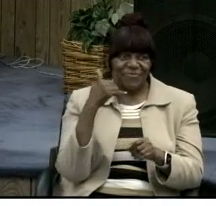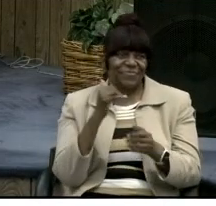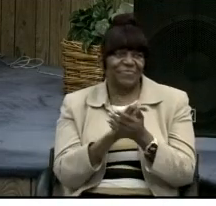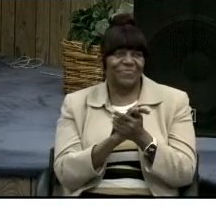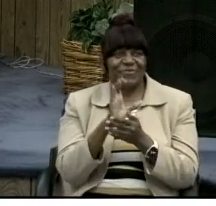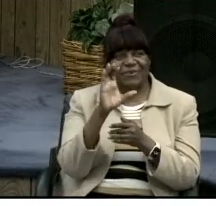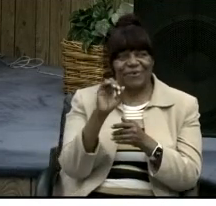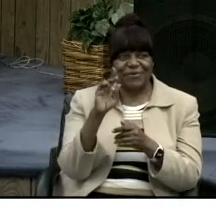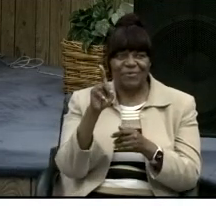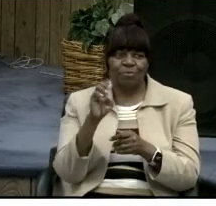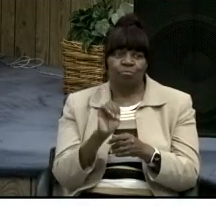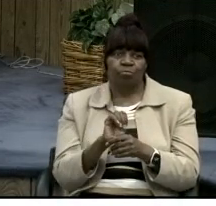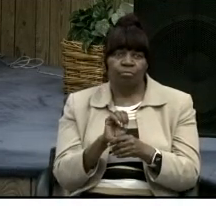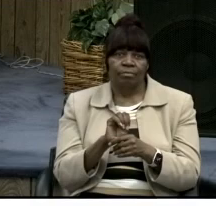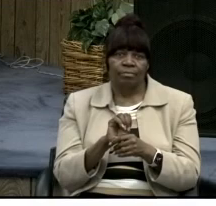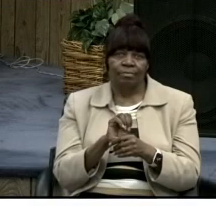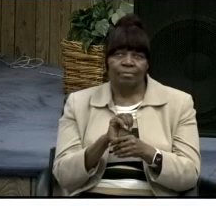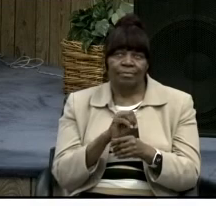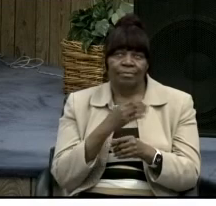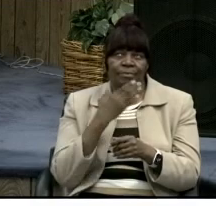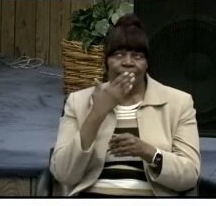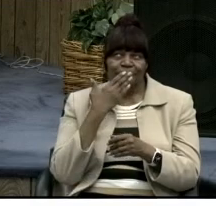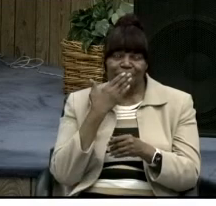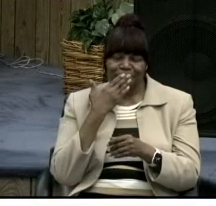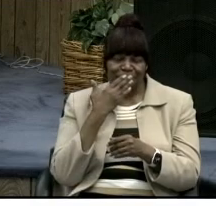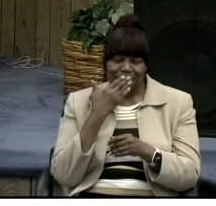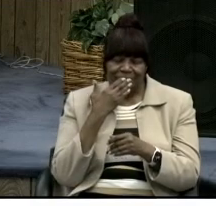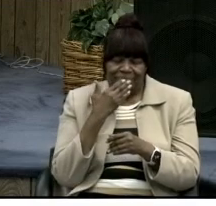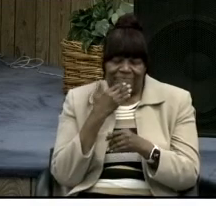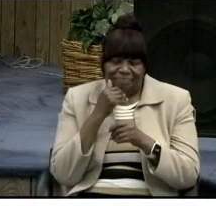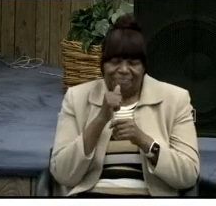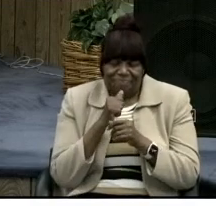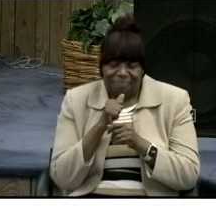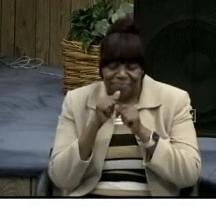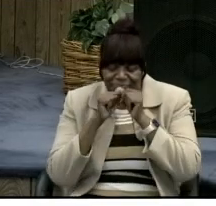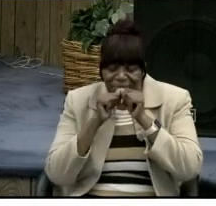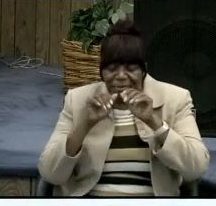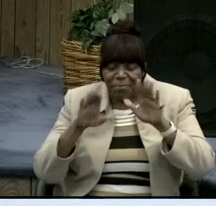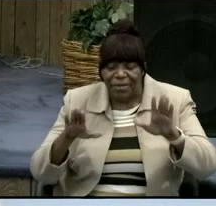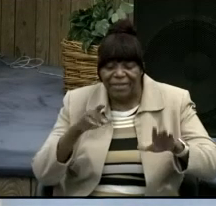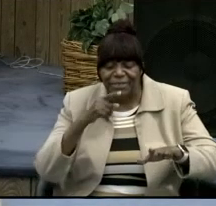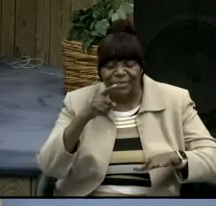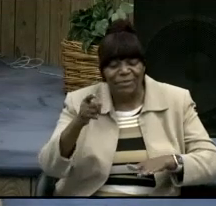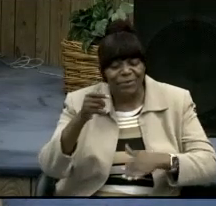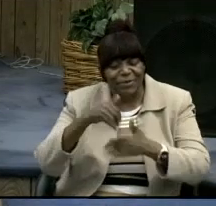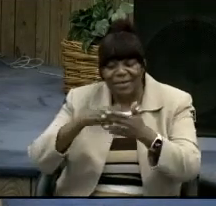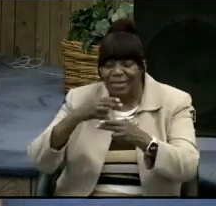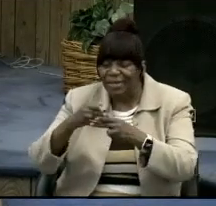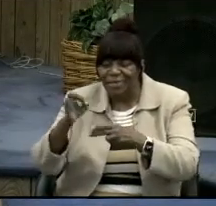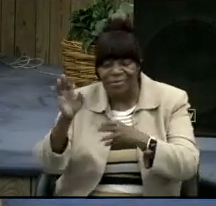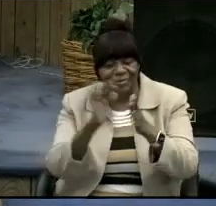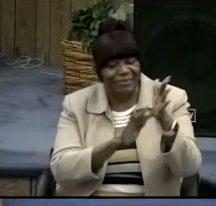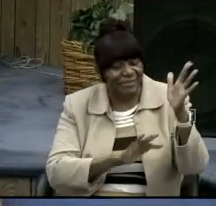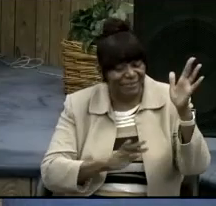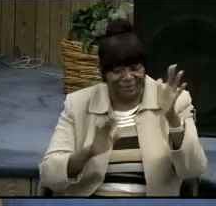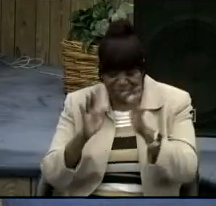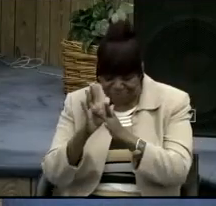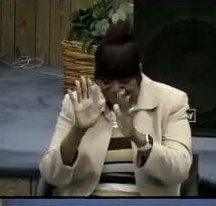can. Bless you, bless you, bless you in Jesus' name. Okay, the